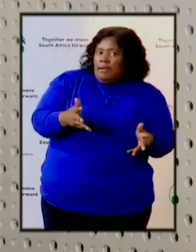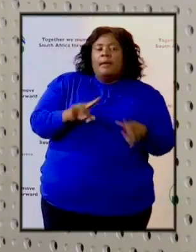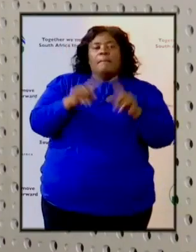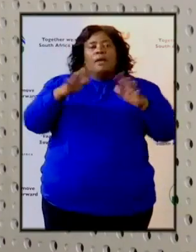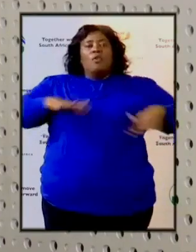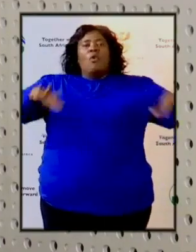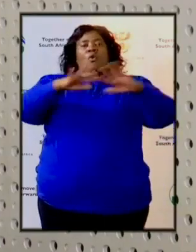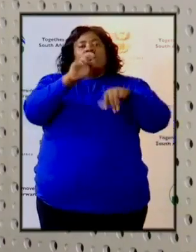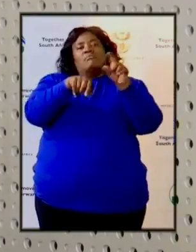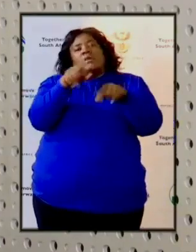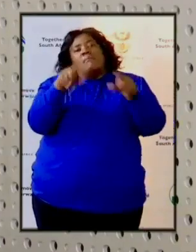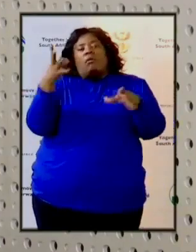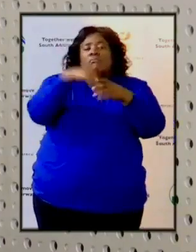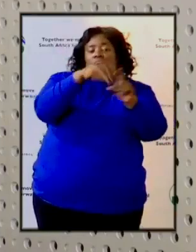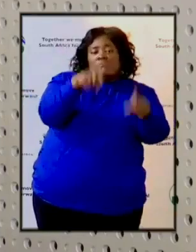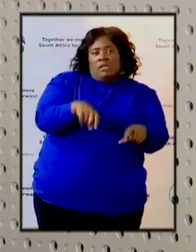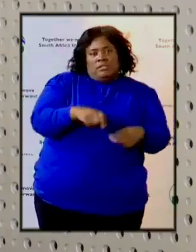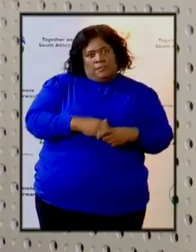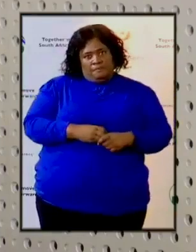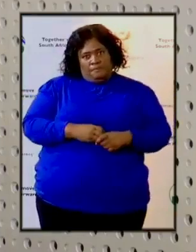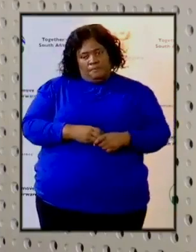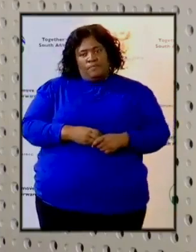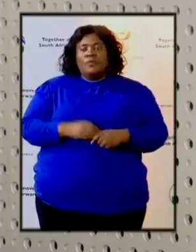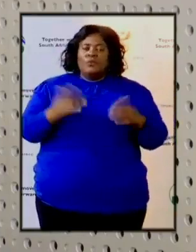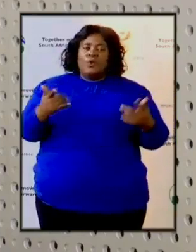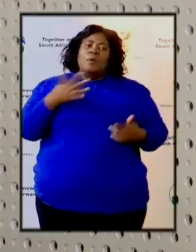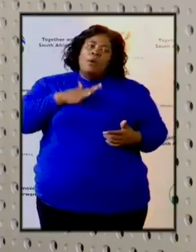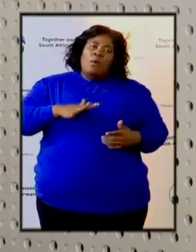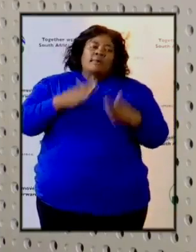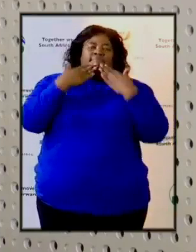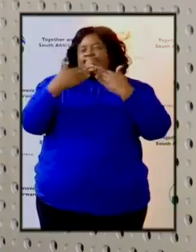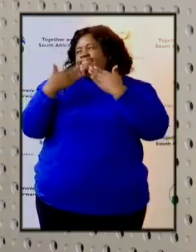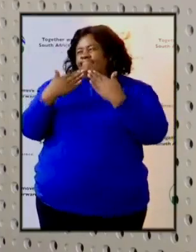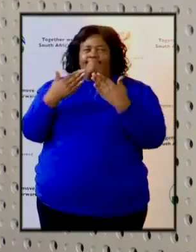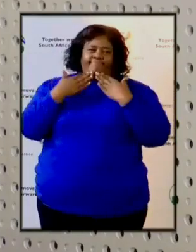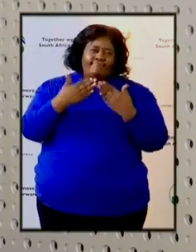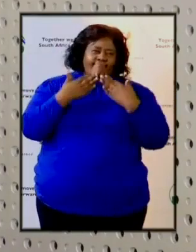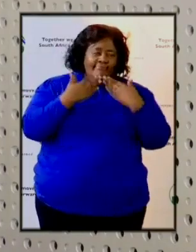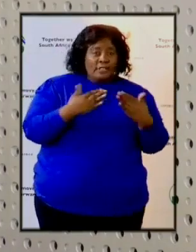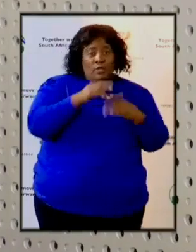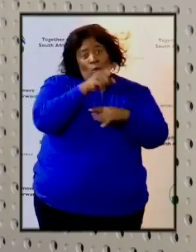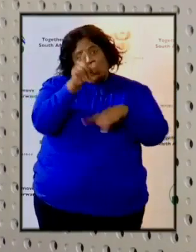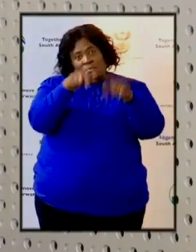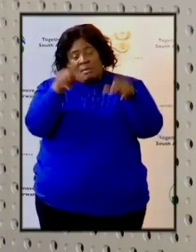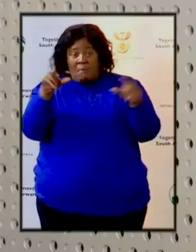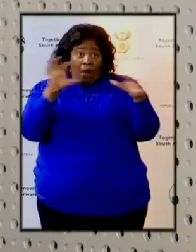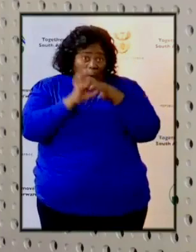of society. With those words, we would like to thank all our listeners at home.